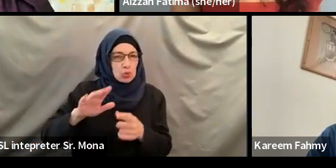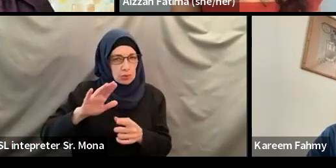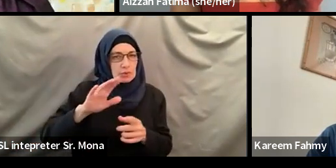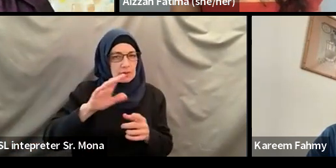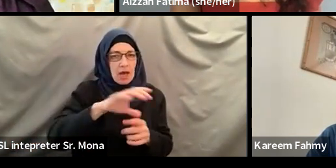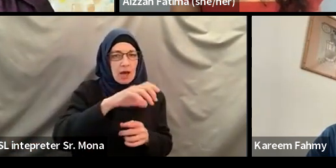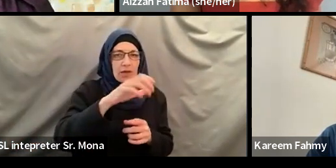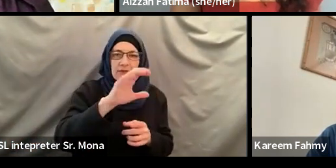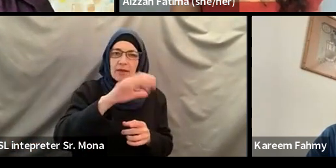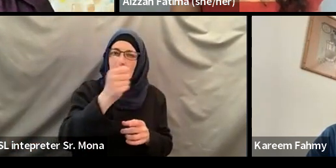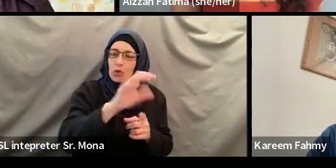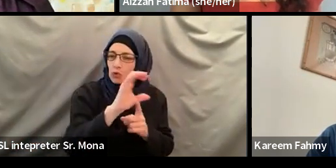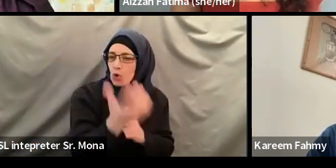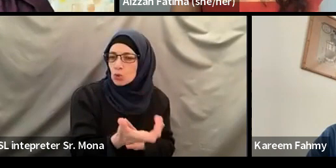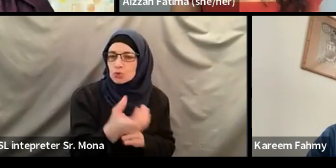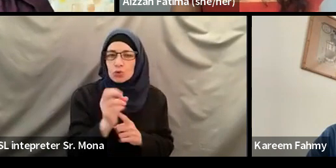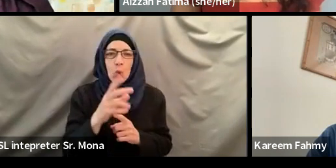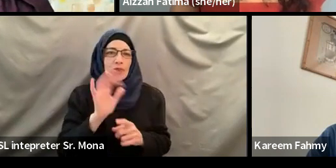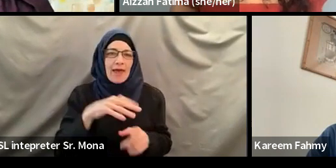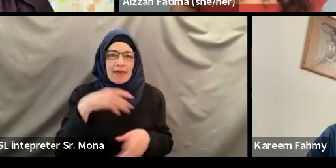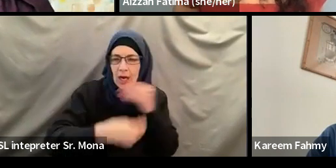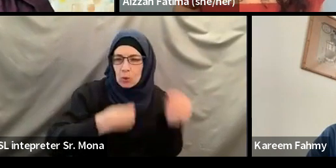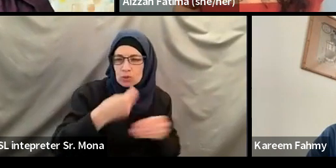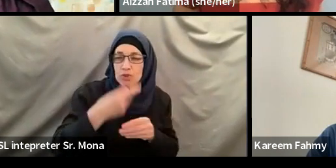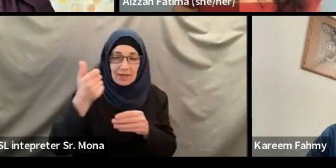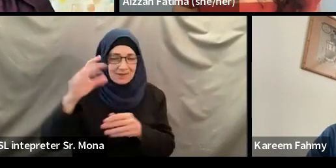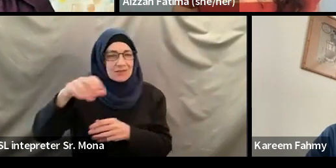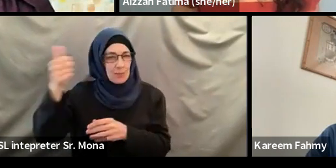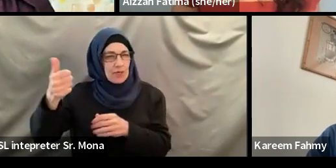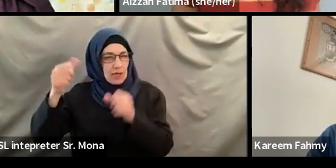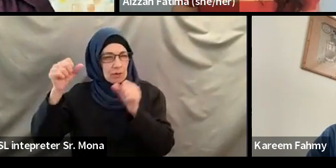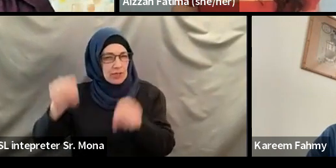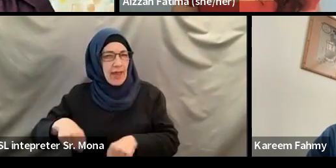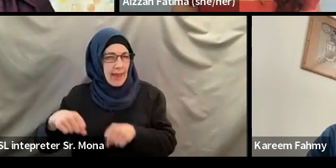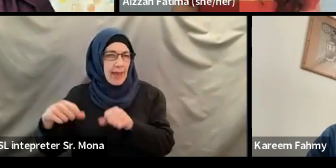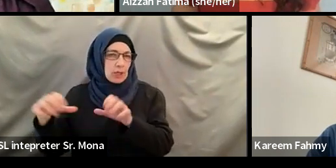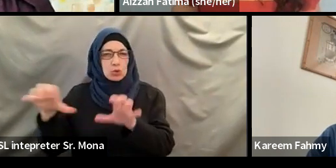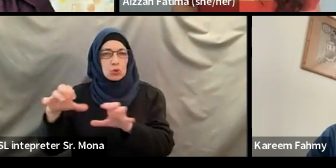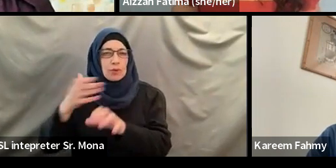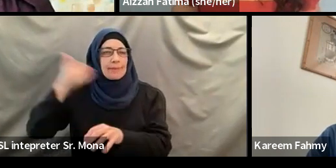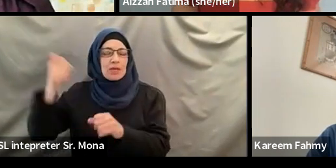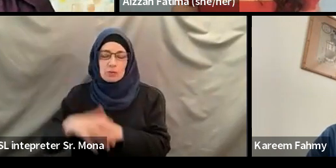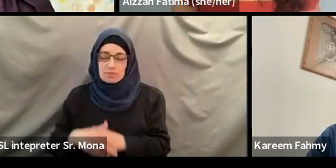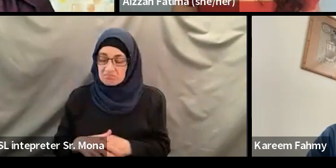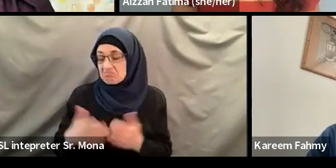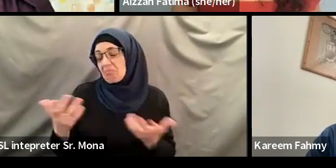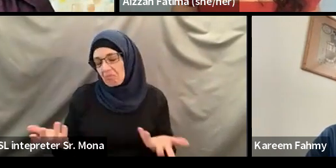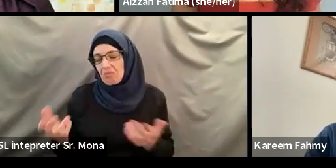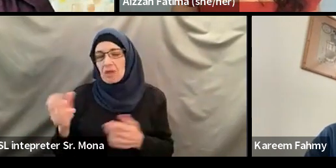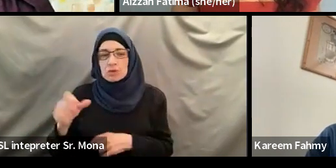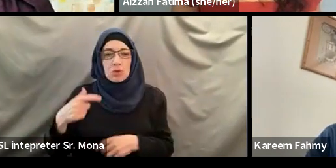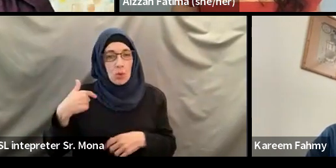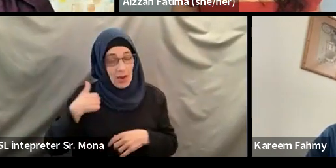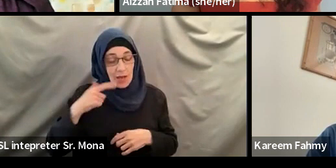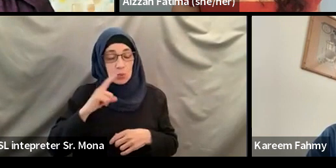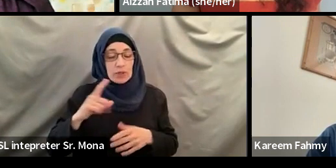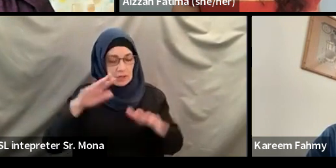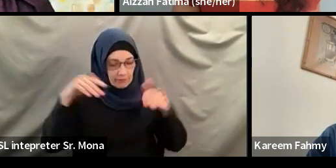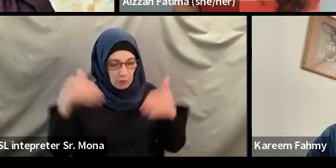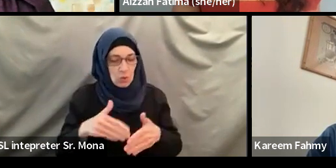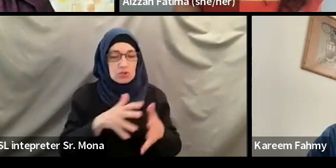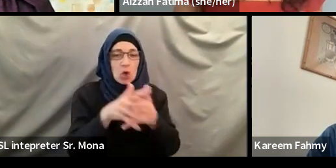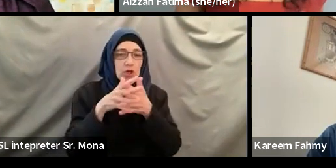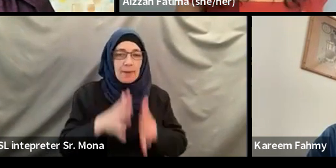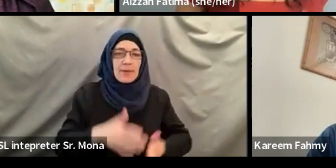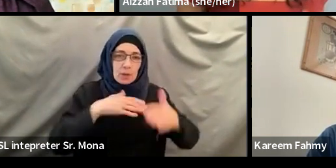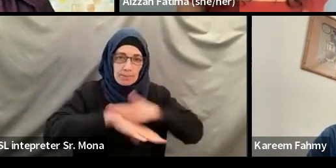do it. Yeah, and I think that in an American setting, which is a lot of the work I do focuses on, like American born Muslim, when you look at the